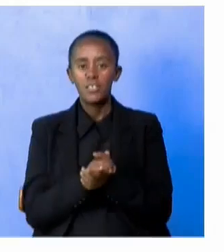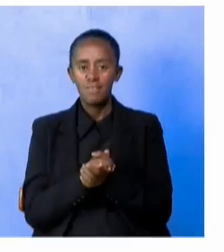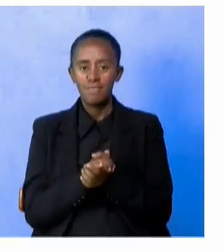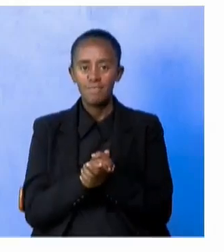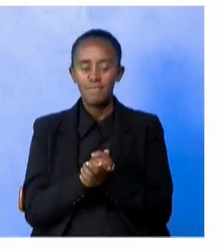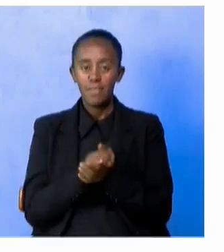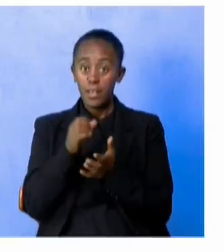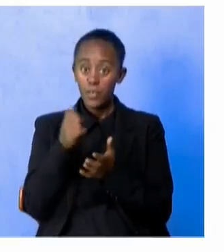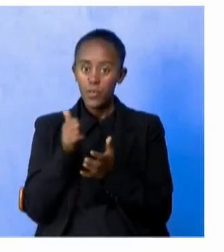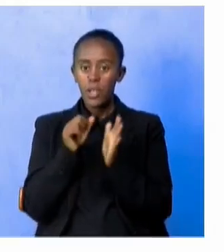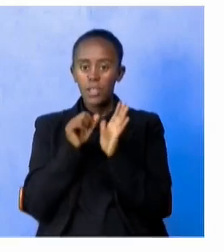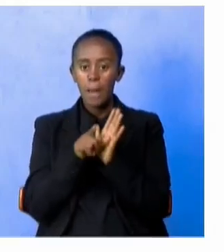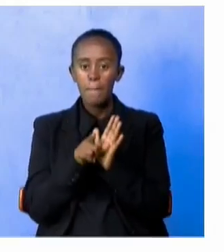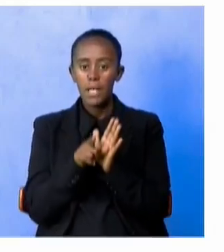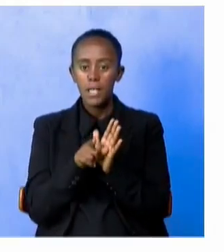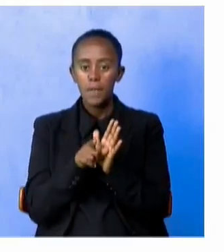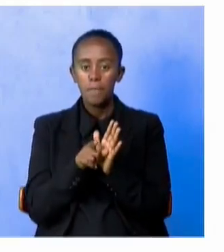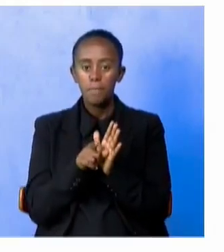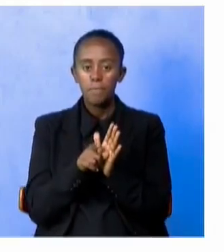I have an example?